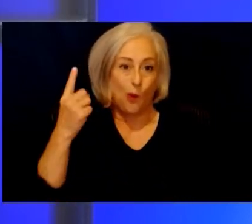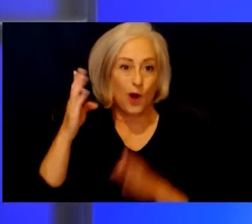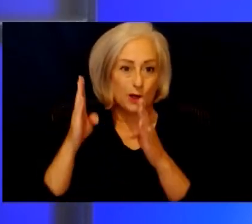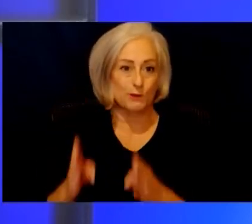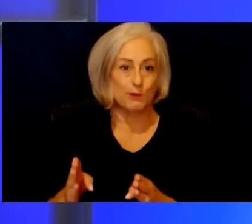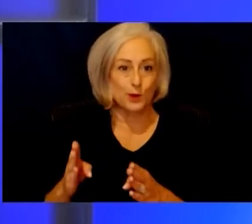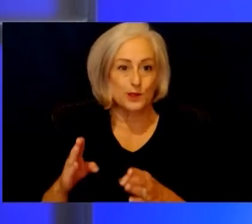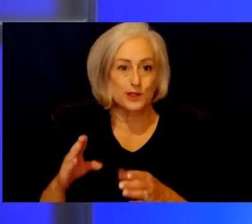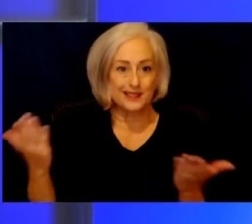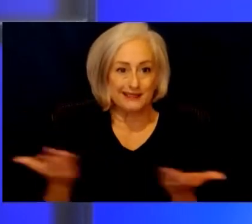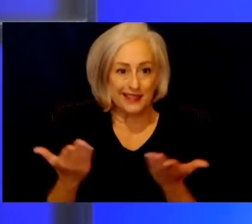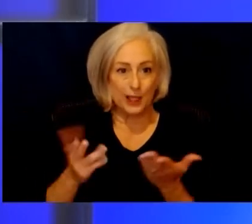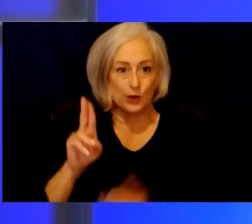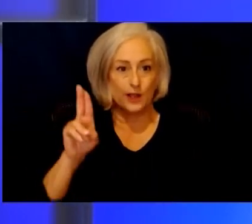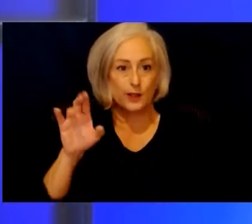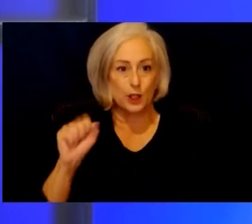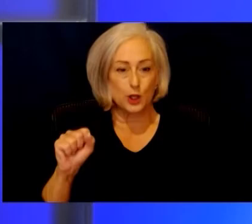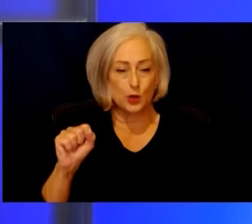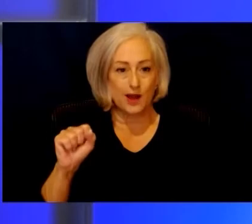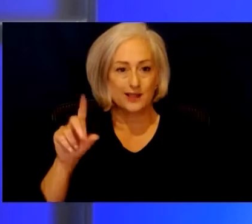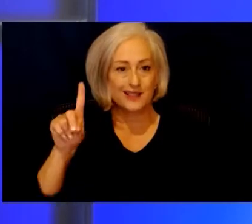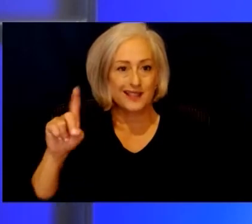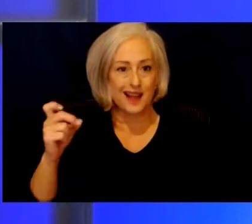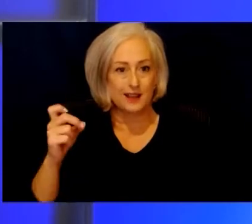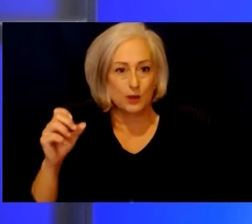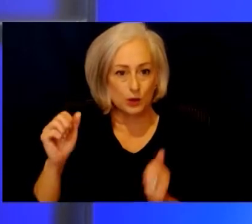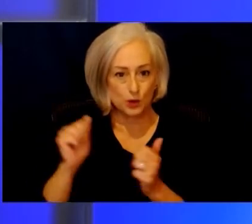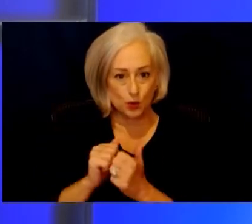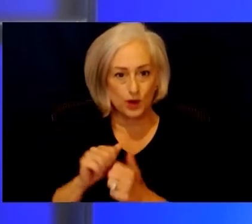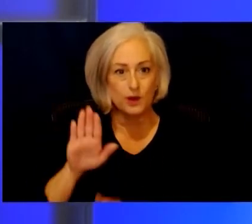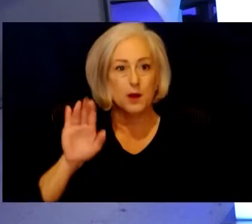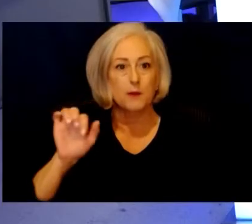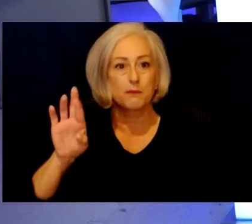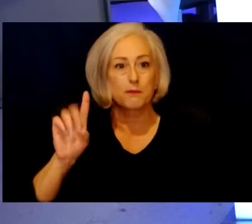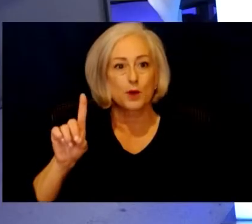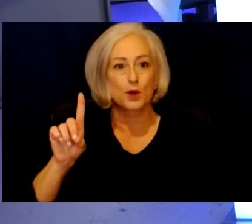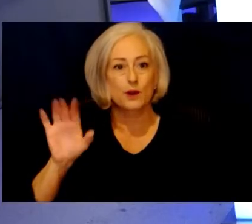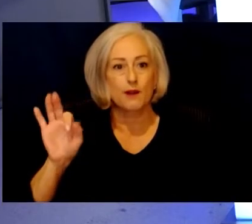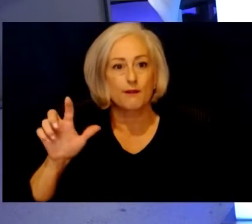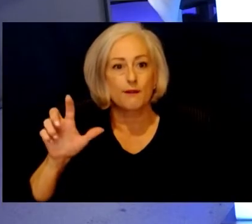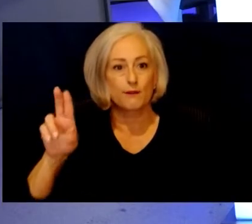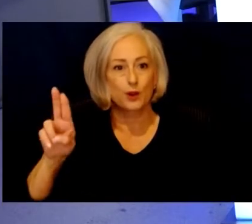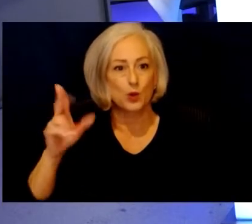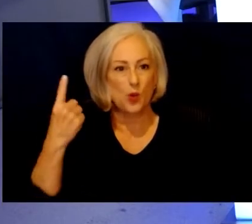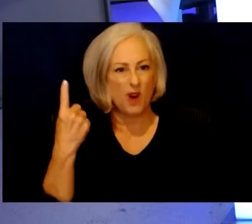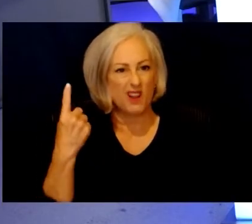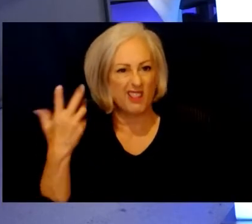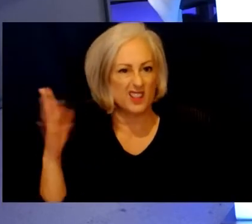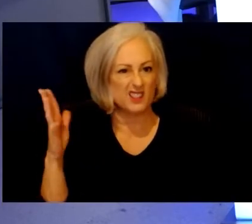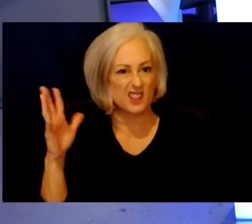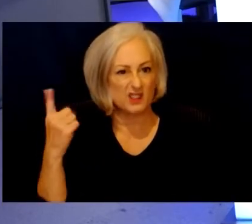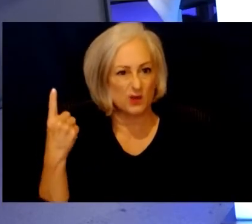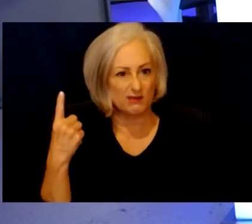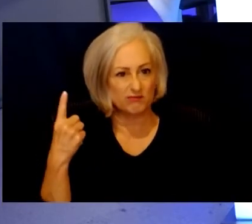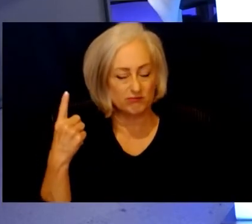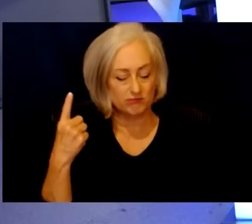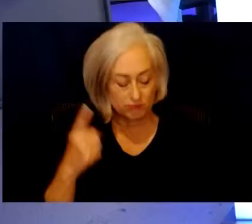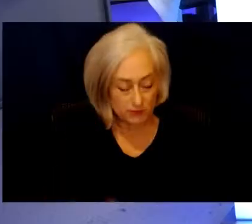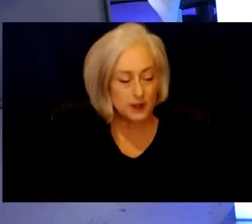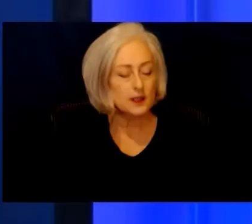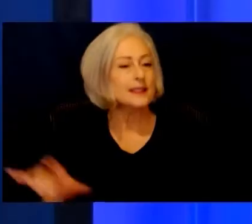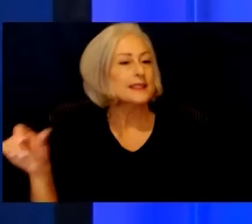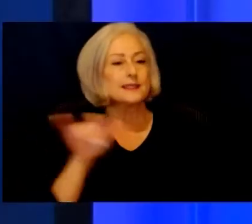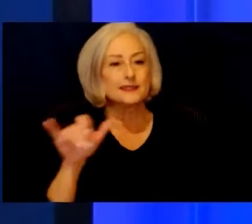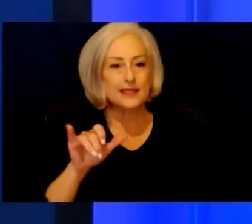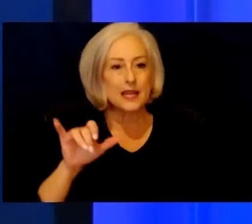U.S. that's been diagnosed with this associated bird flu. Yeah, and I think that's the one thing about influenza viruses is we know there can be